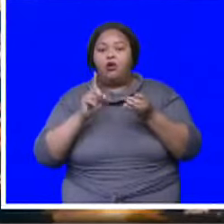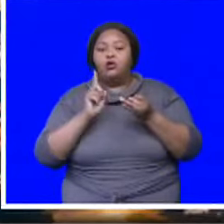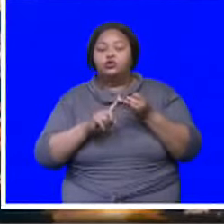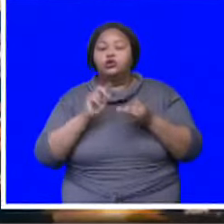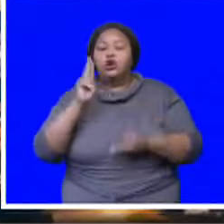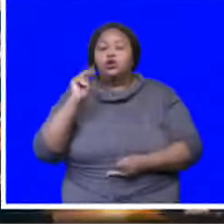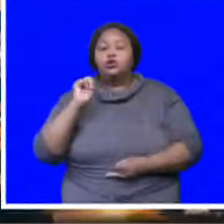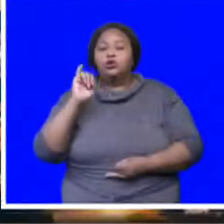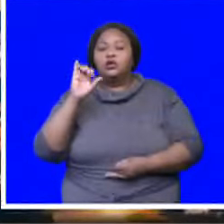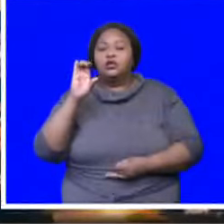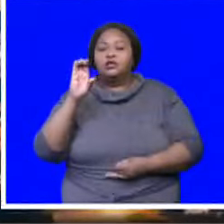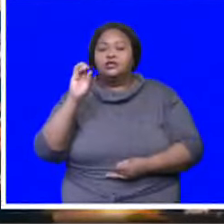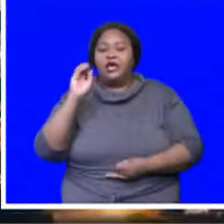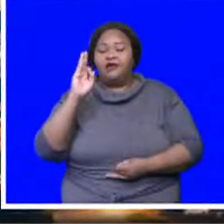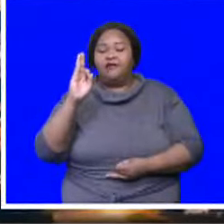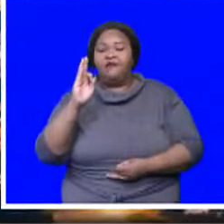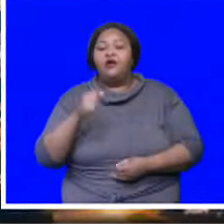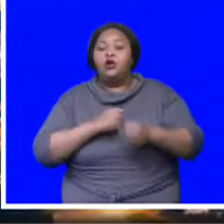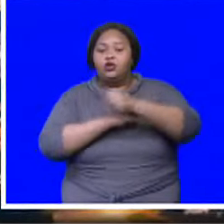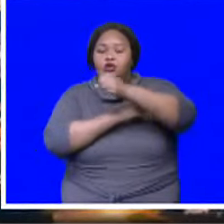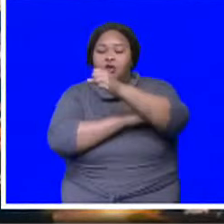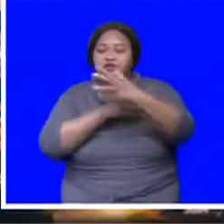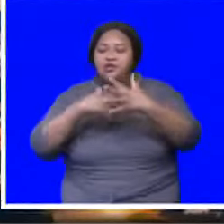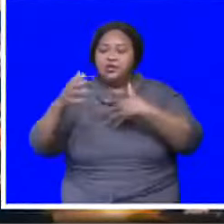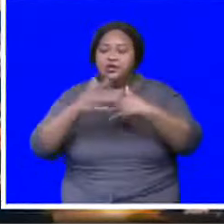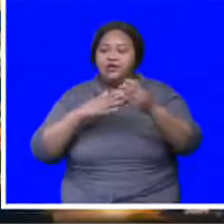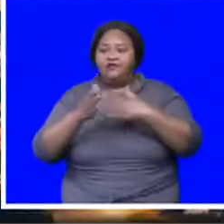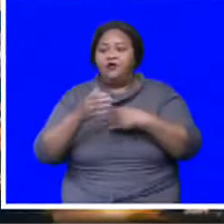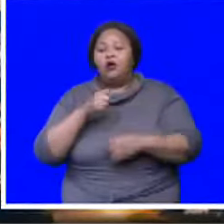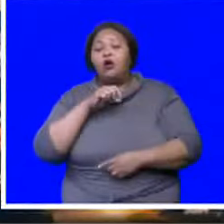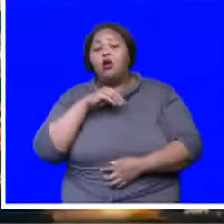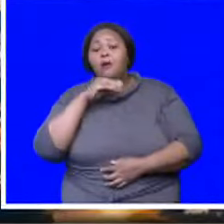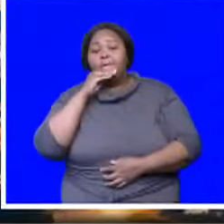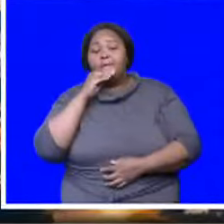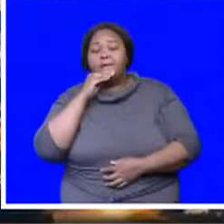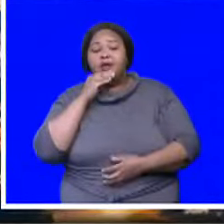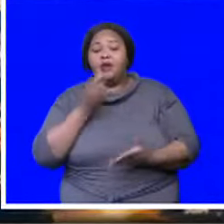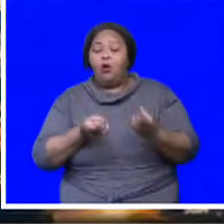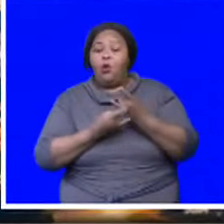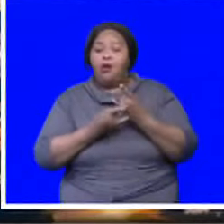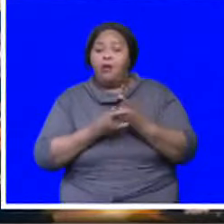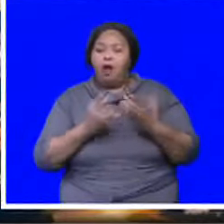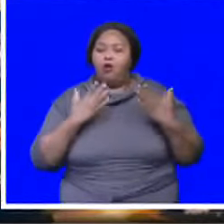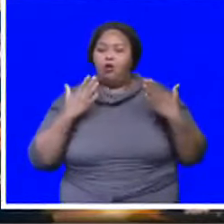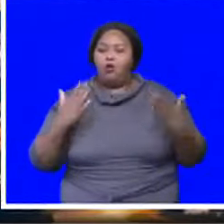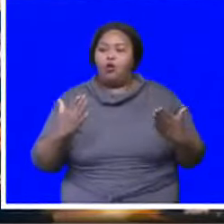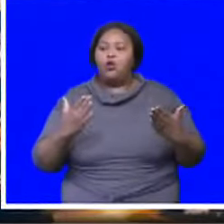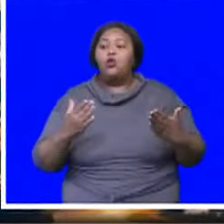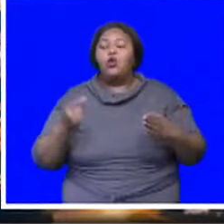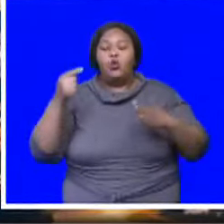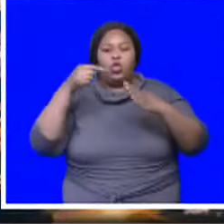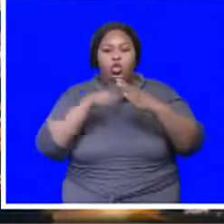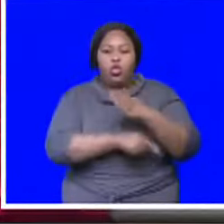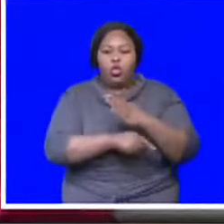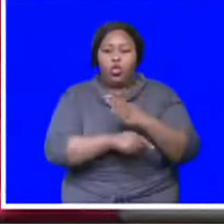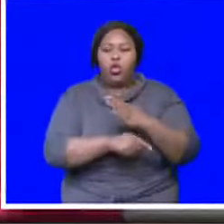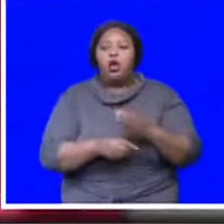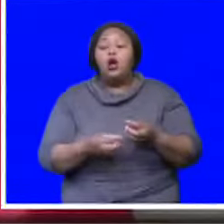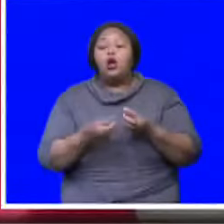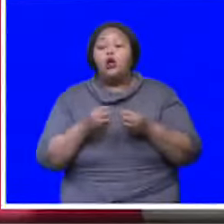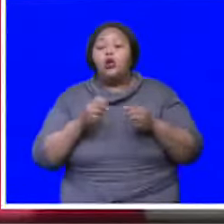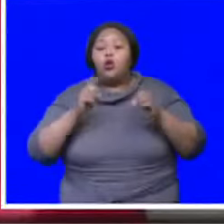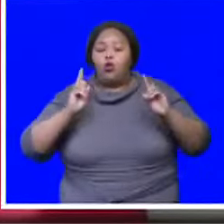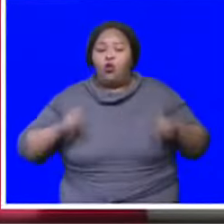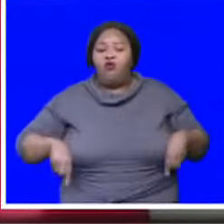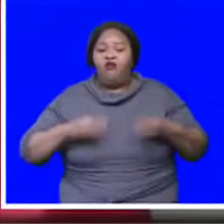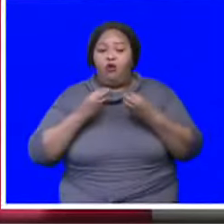minister says the unit will assist in significantly reducing the death of children below the age of 5 years in the country.